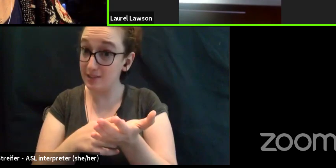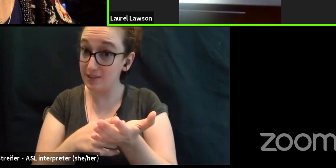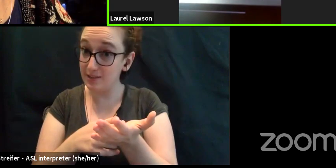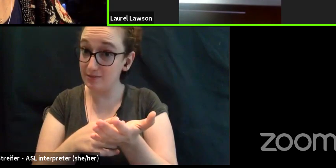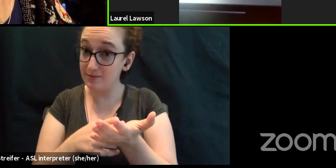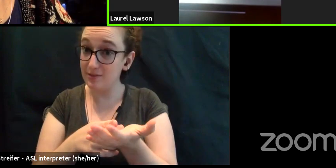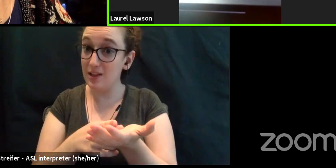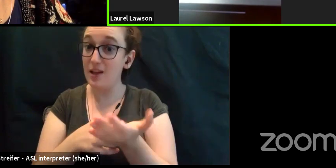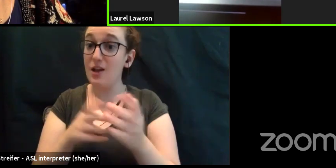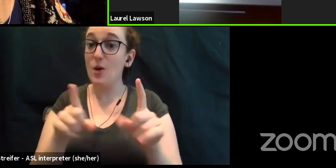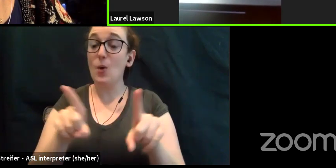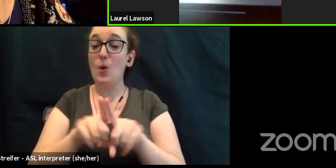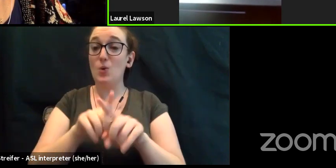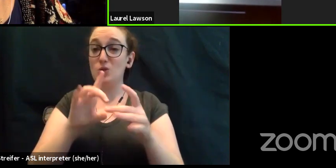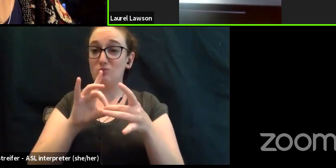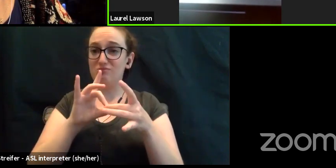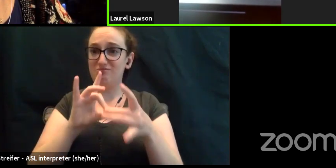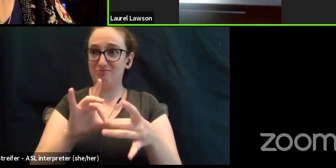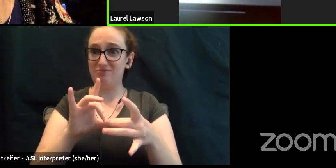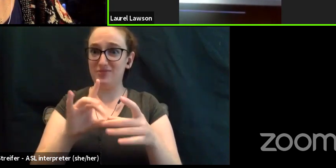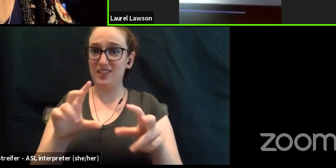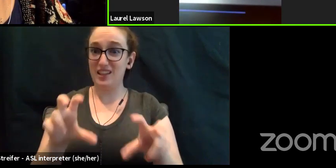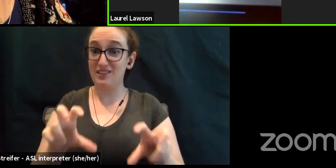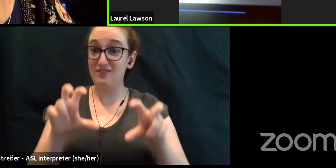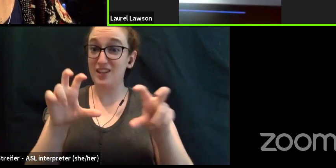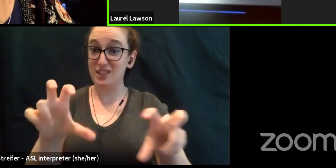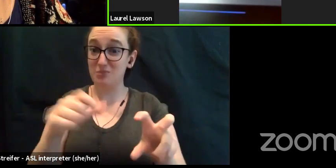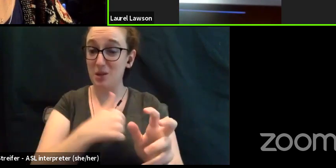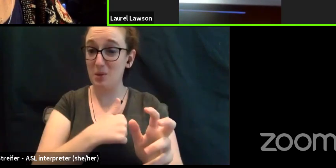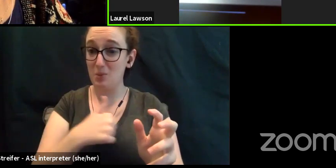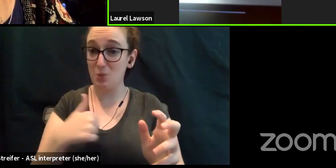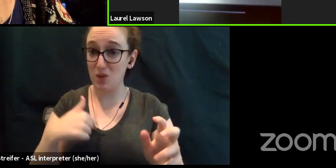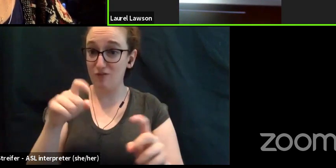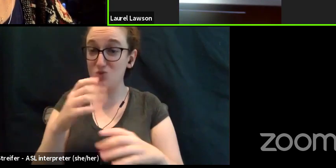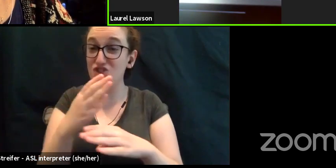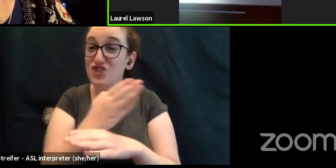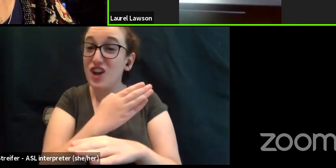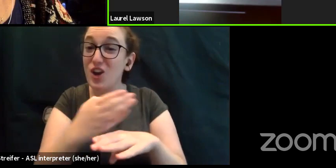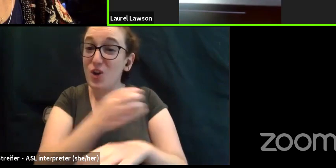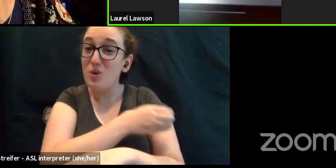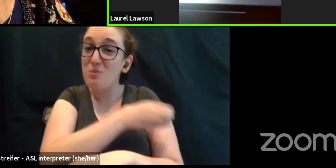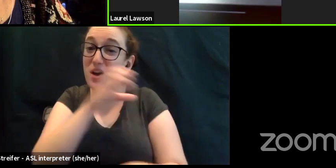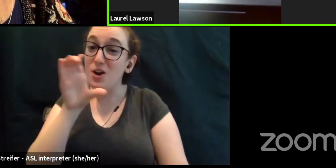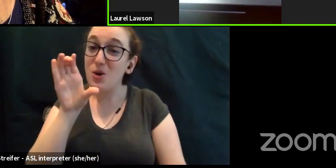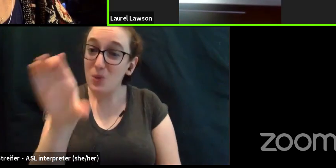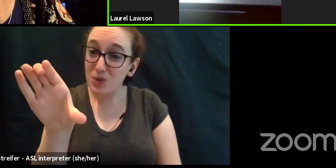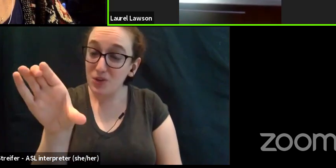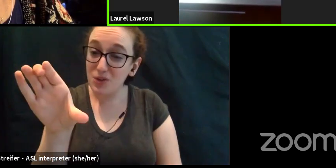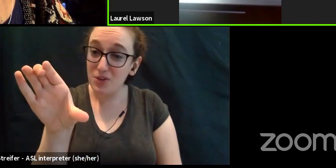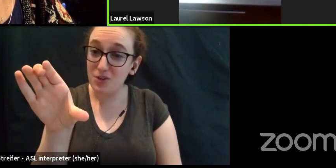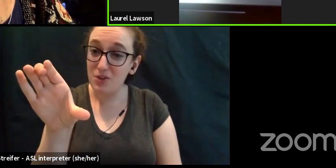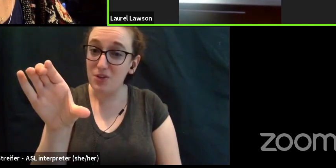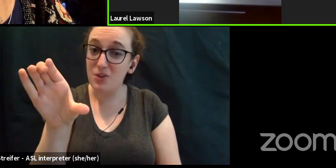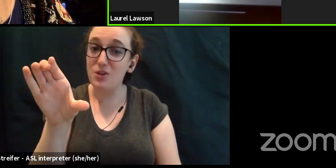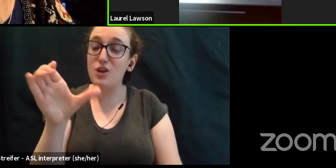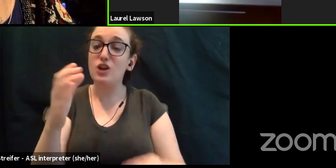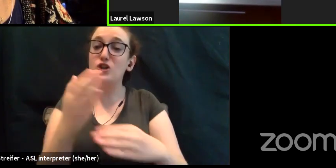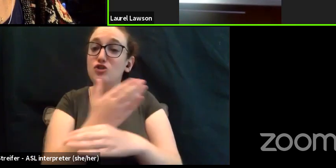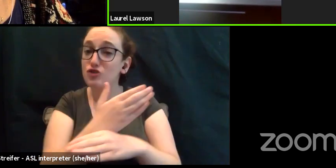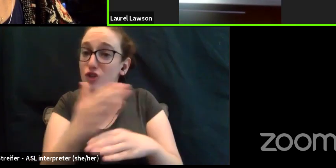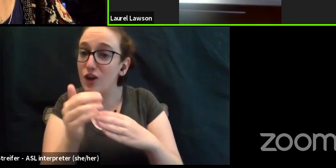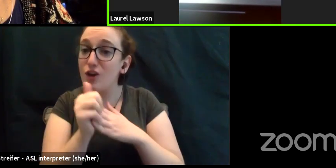in sharing power. It requires sharing leadership